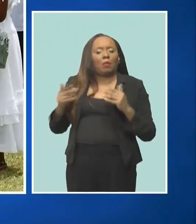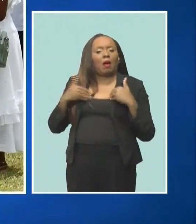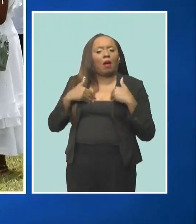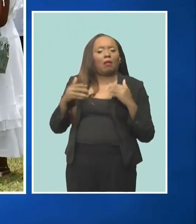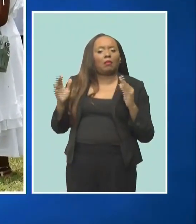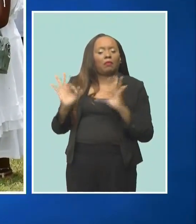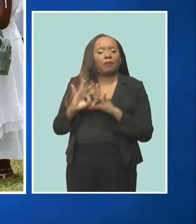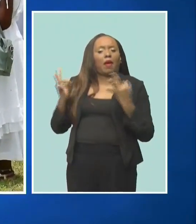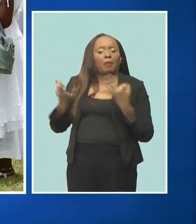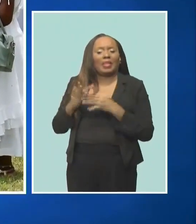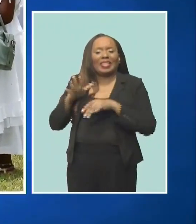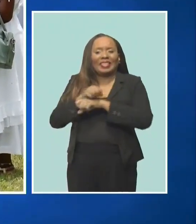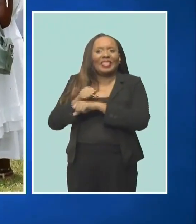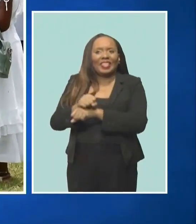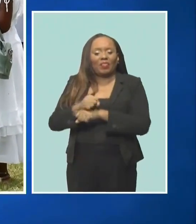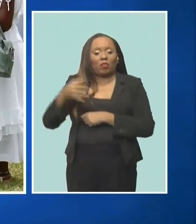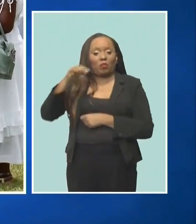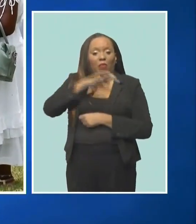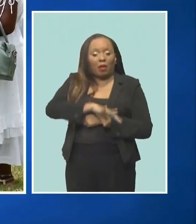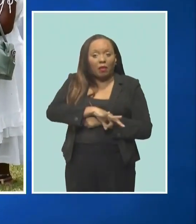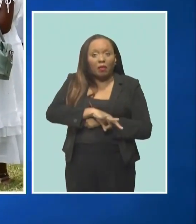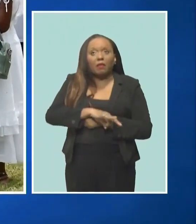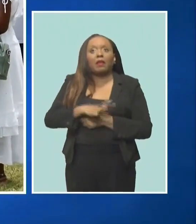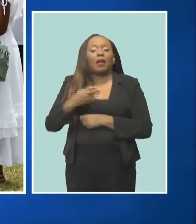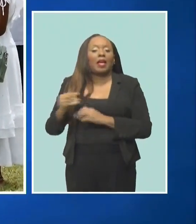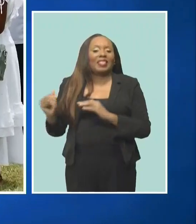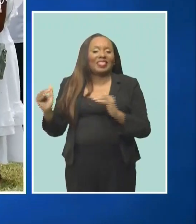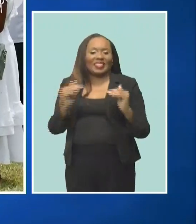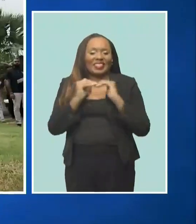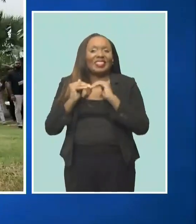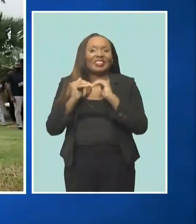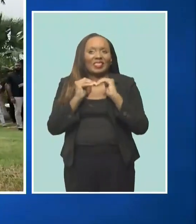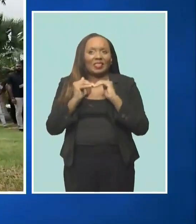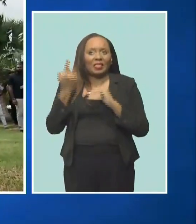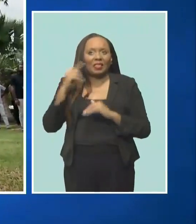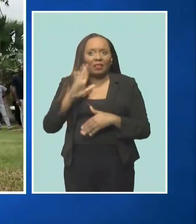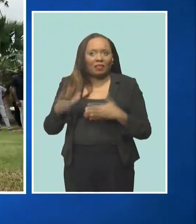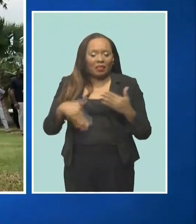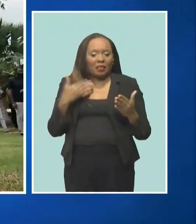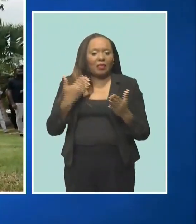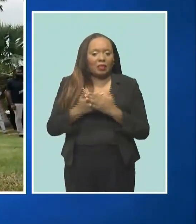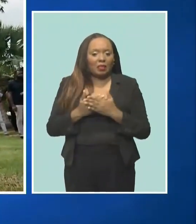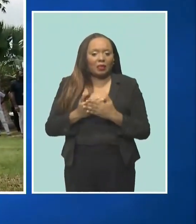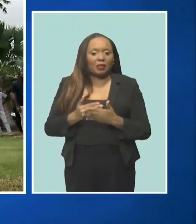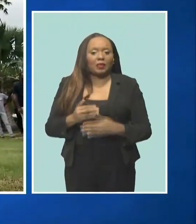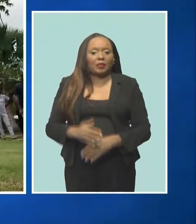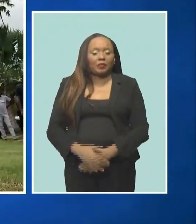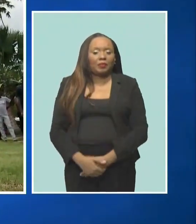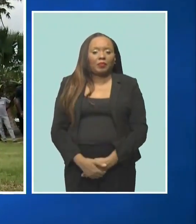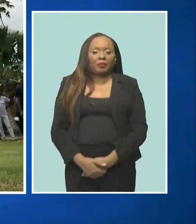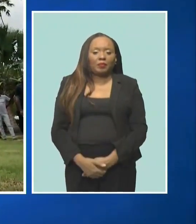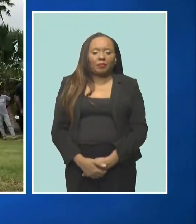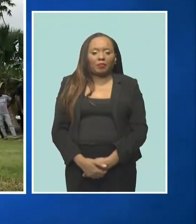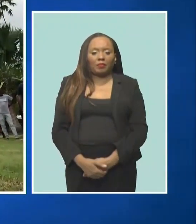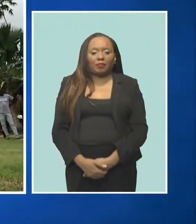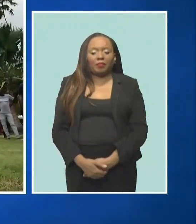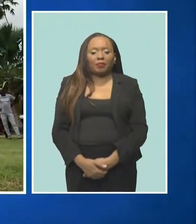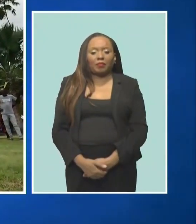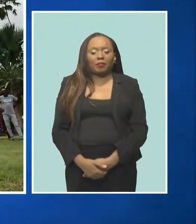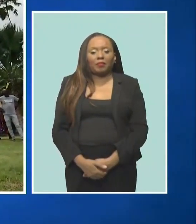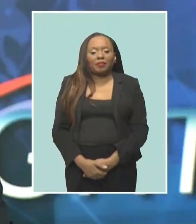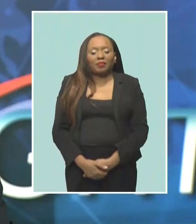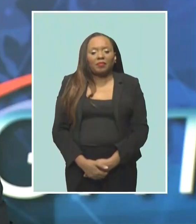5 pillars of the project and the reparatory justice. Rachel Agard, CBC